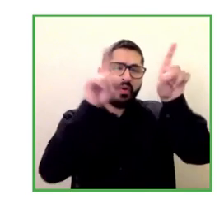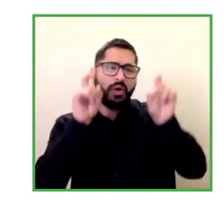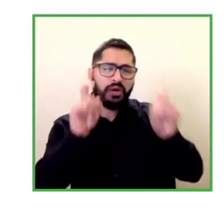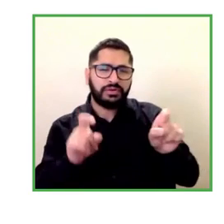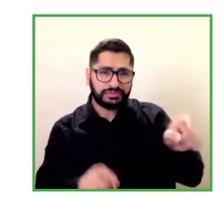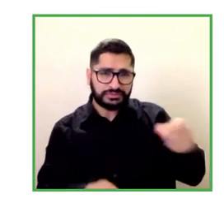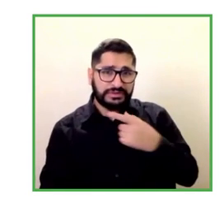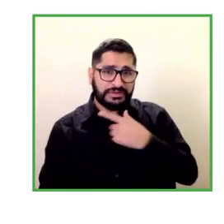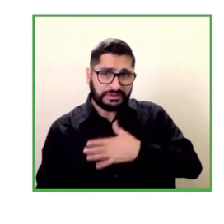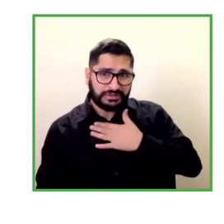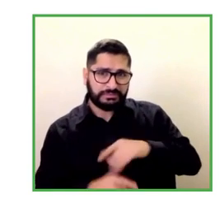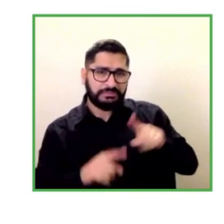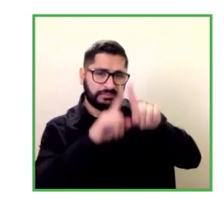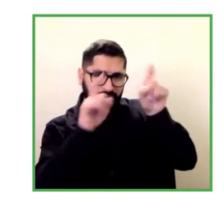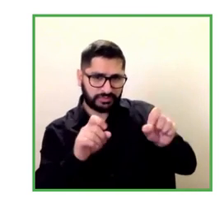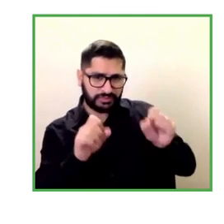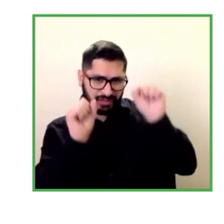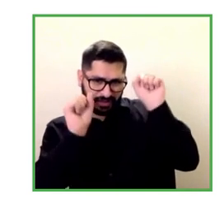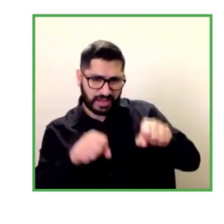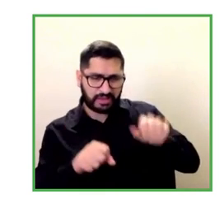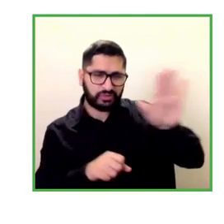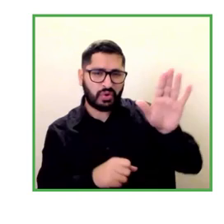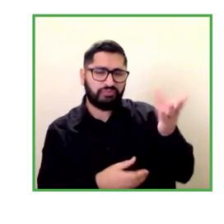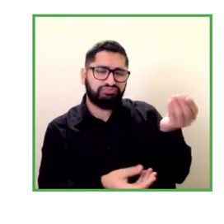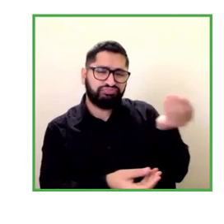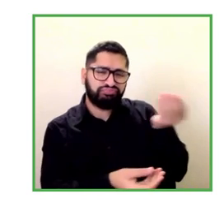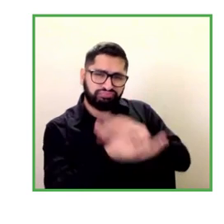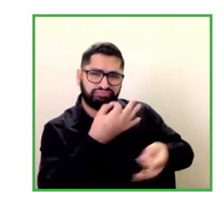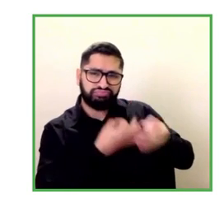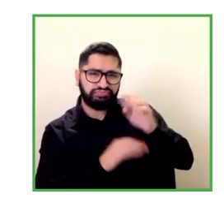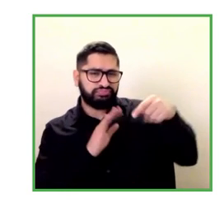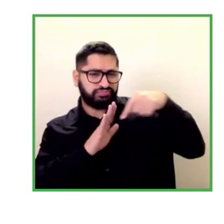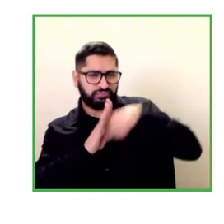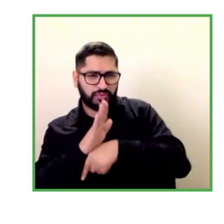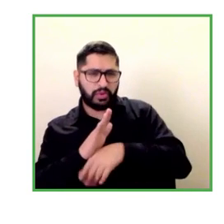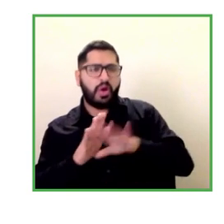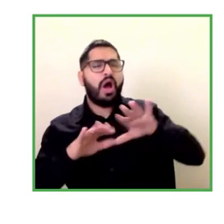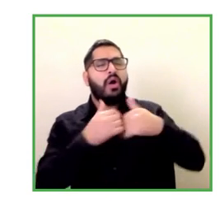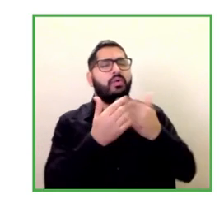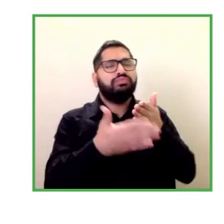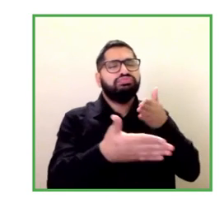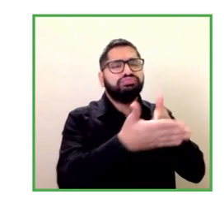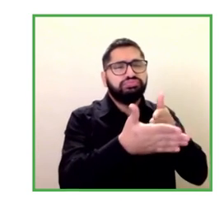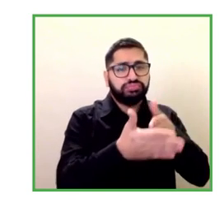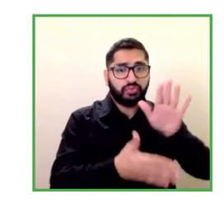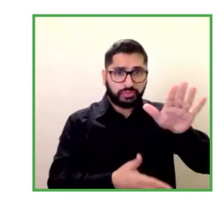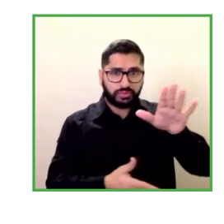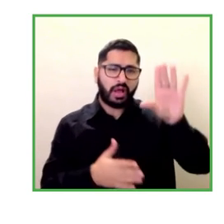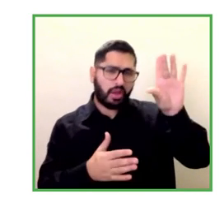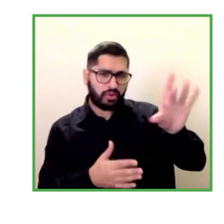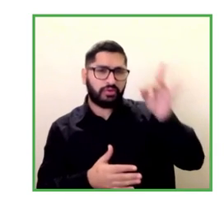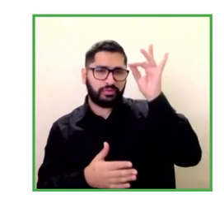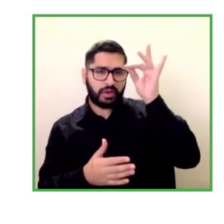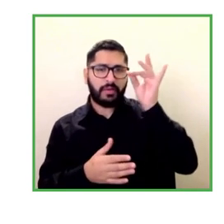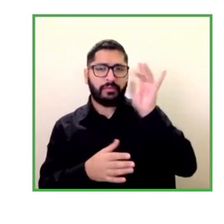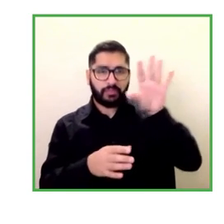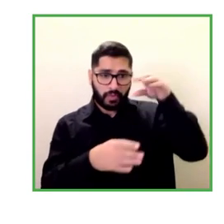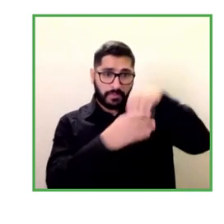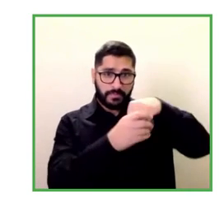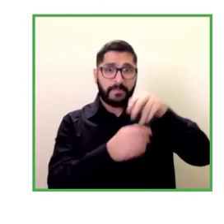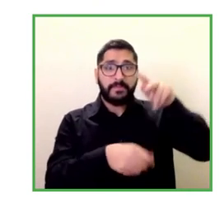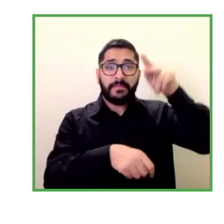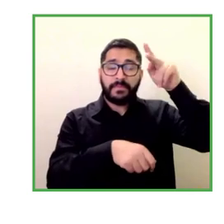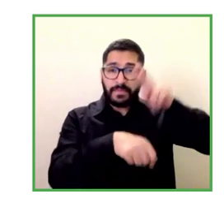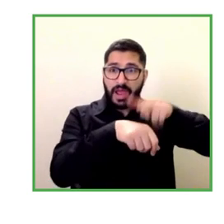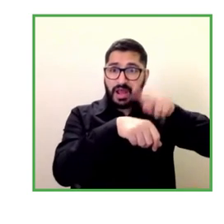you to please tell us in further detail what have been the main obstacles, the main barriers that you found in Uruguay to